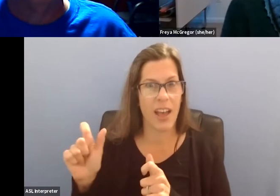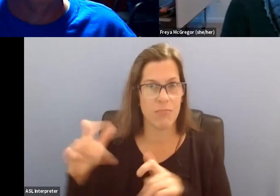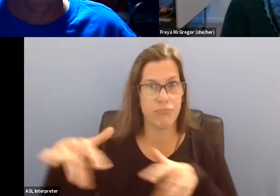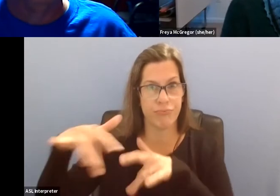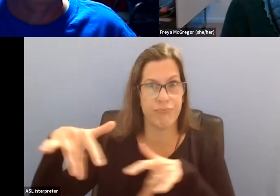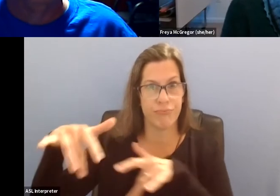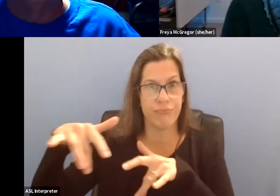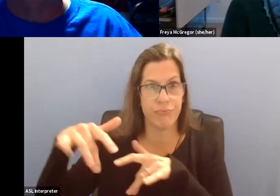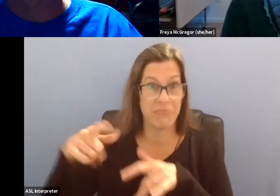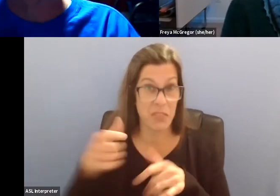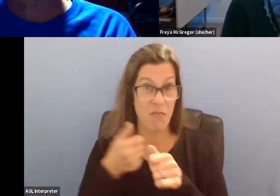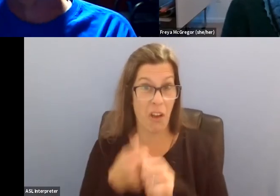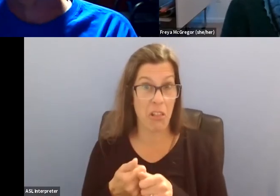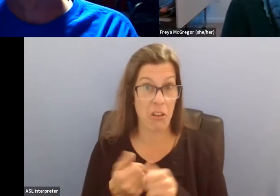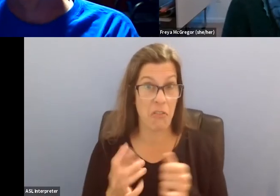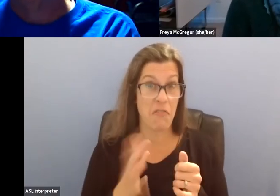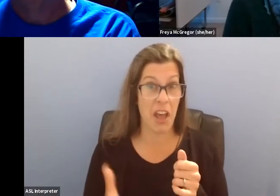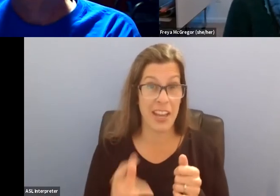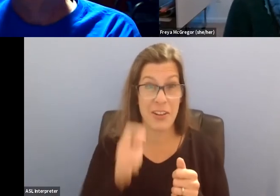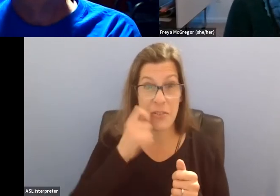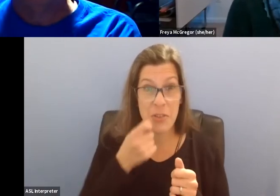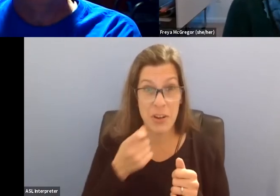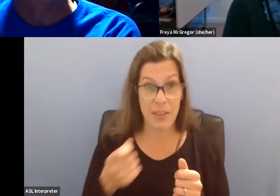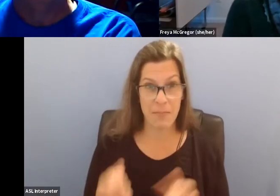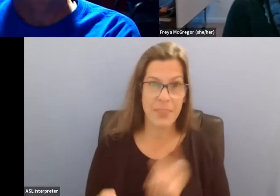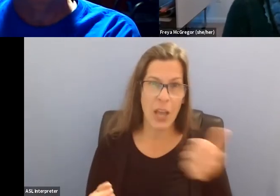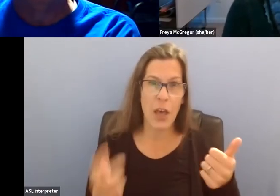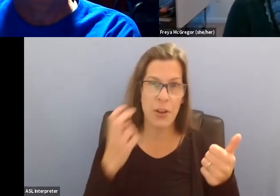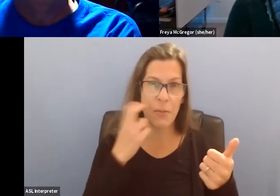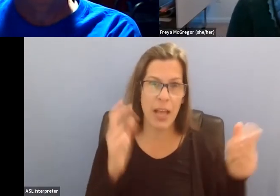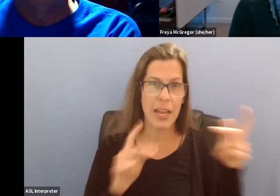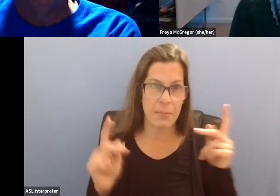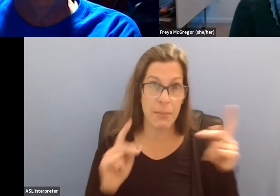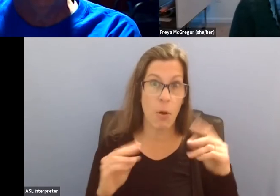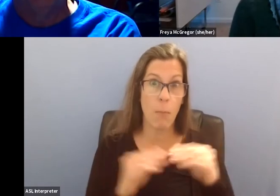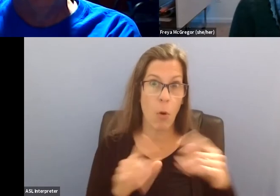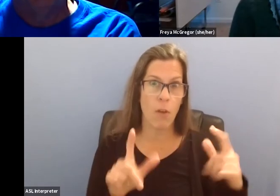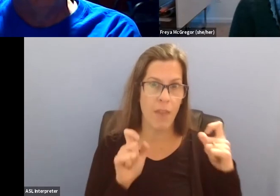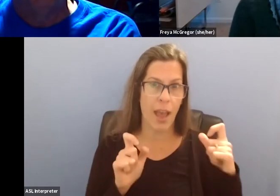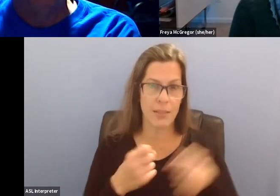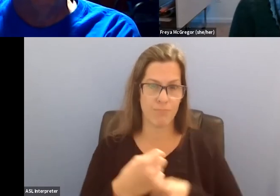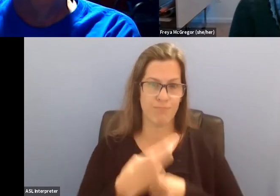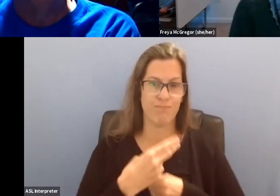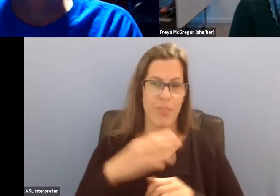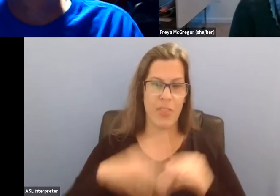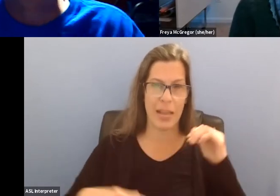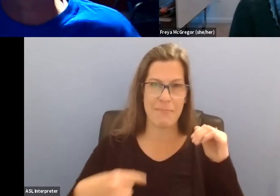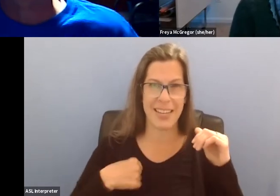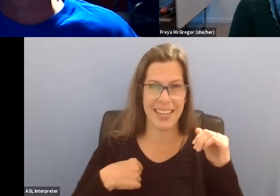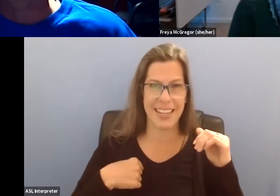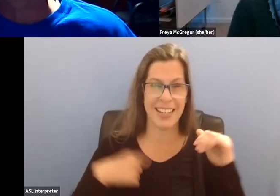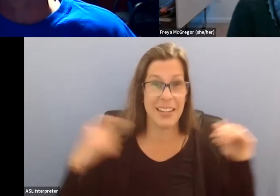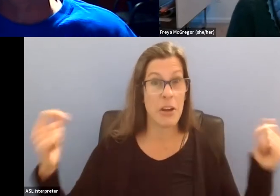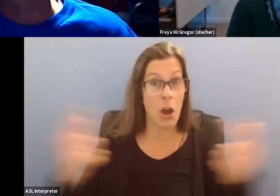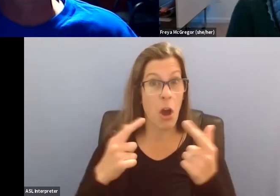that just fine. It's really cool. Although I know other blind people who go a lot faster than I do, uh, but we all, even when we